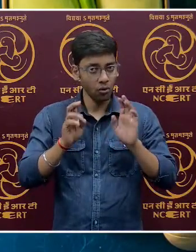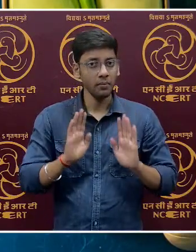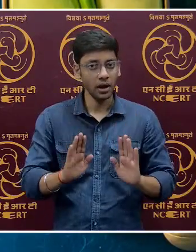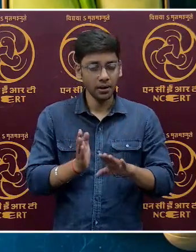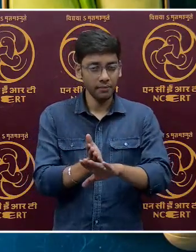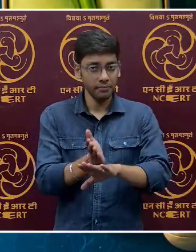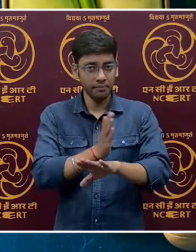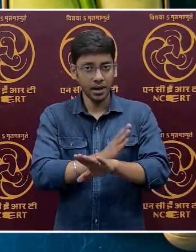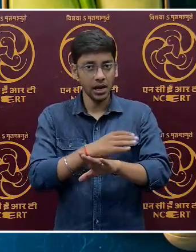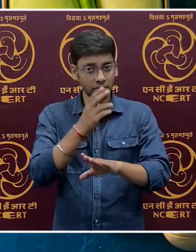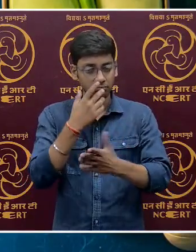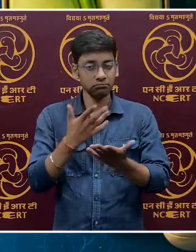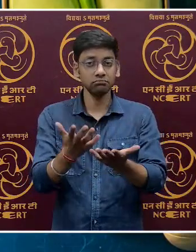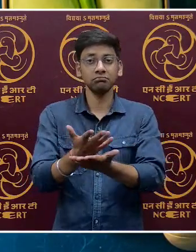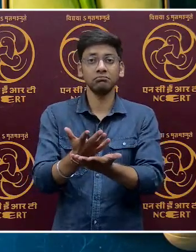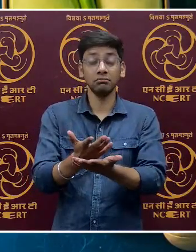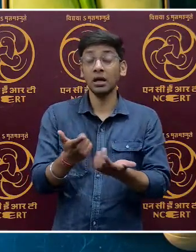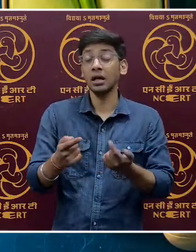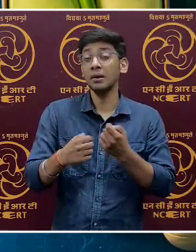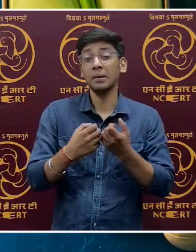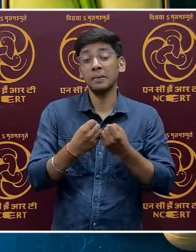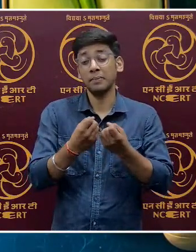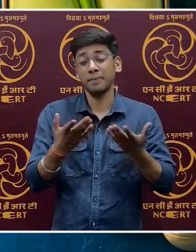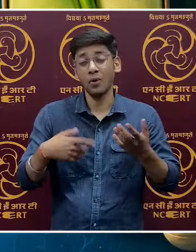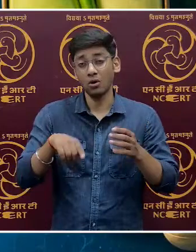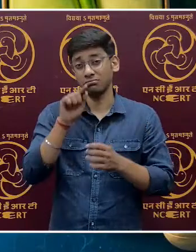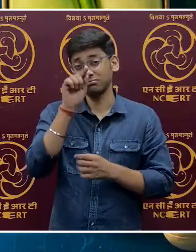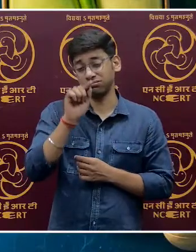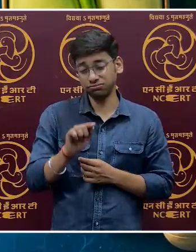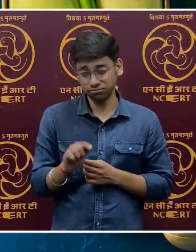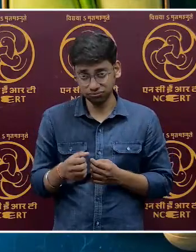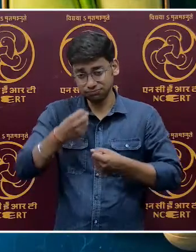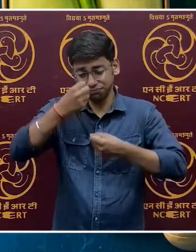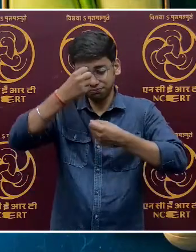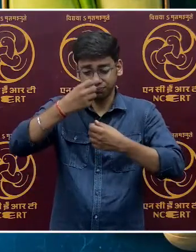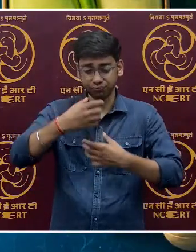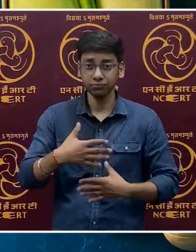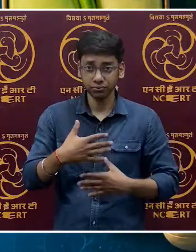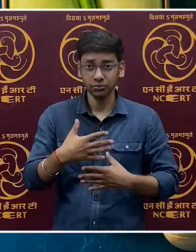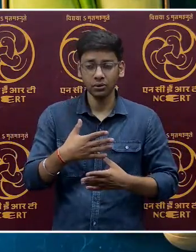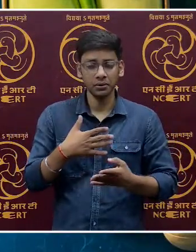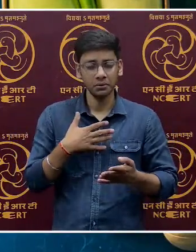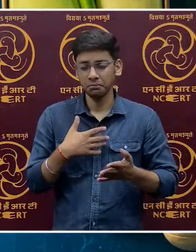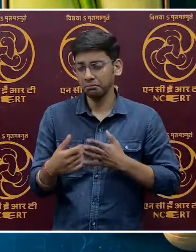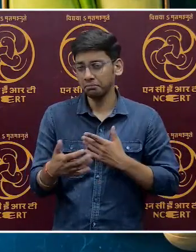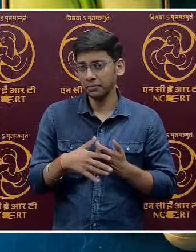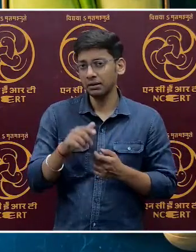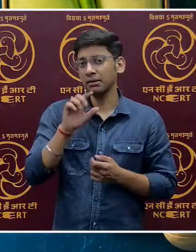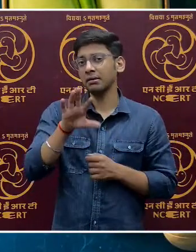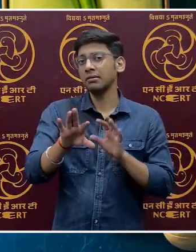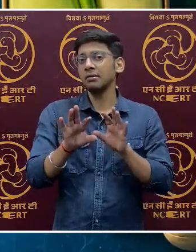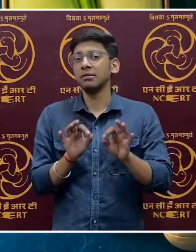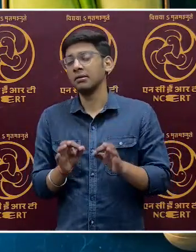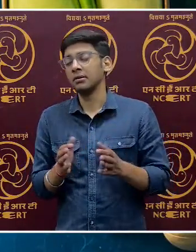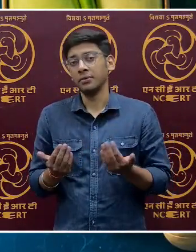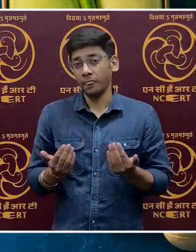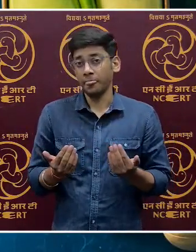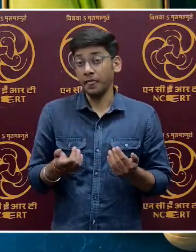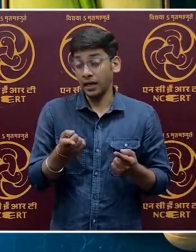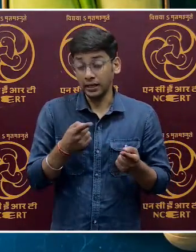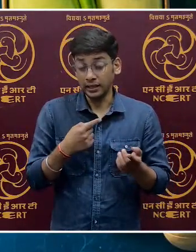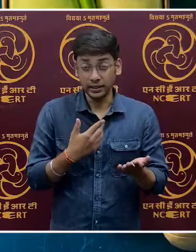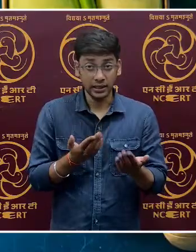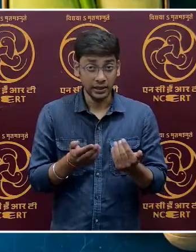earlier, because it used to have so many activity which is can be considered as a synchronous activity, it would